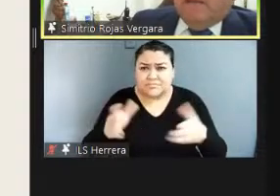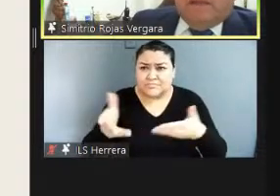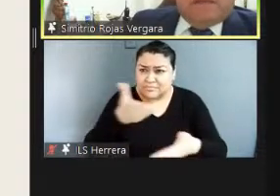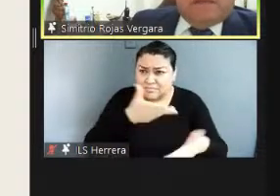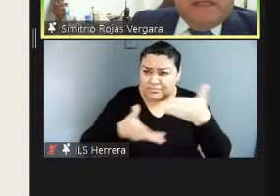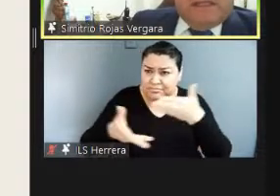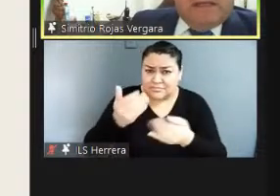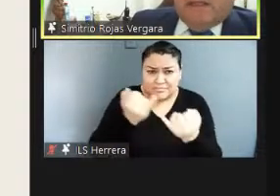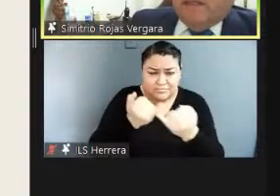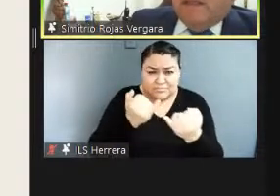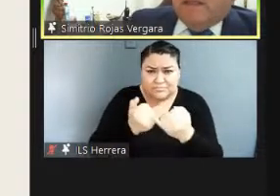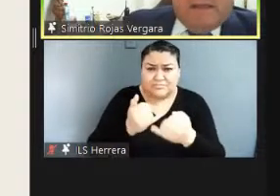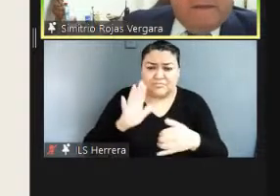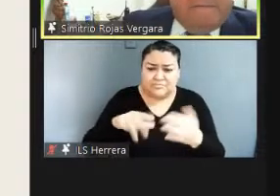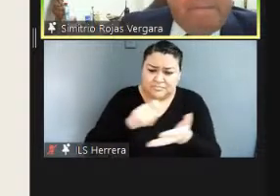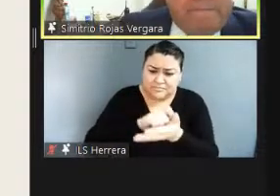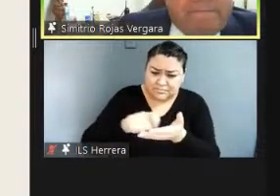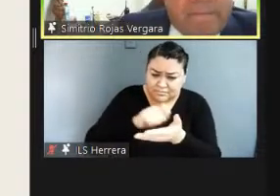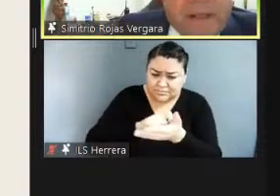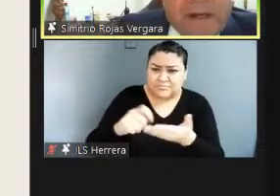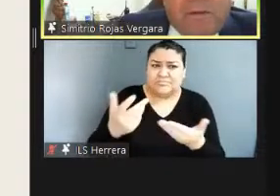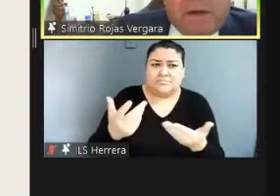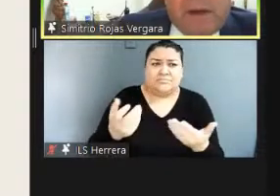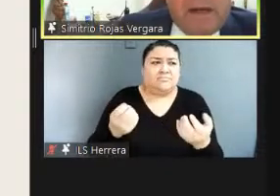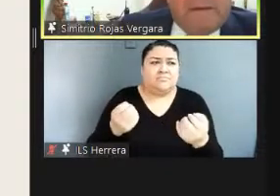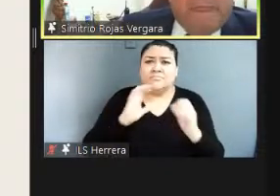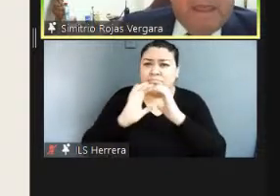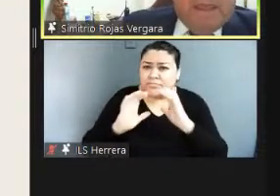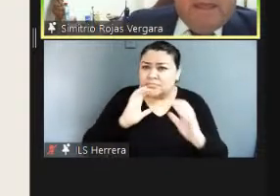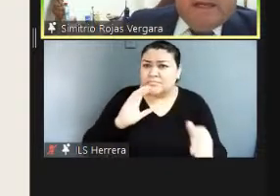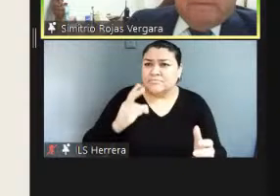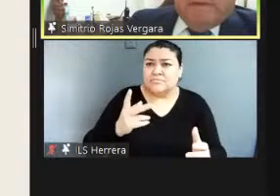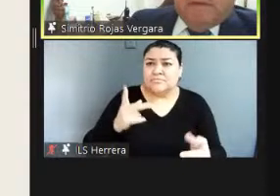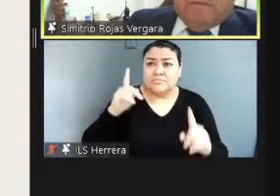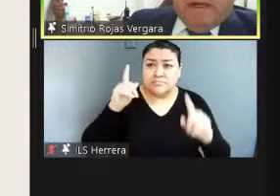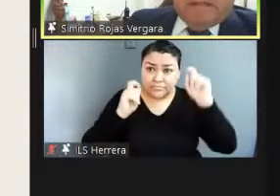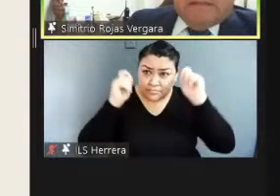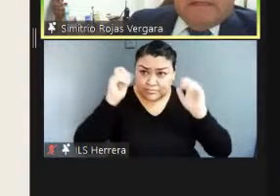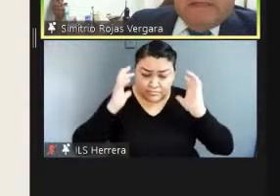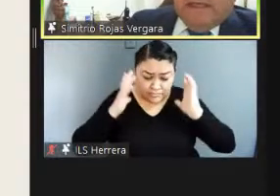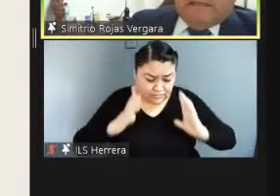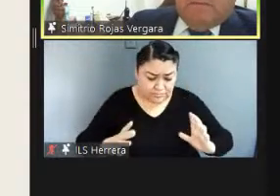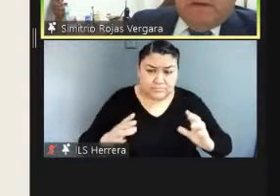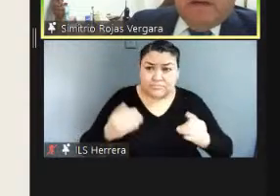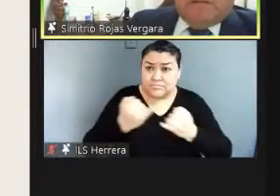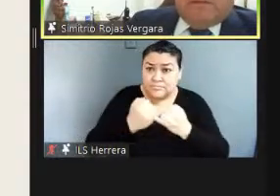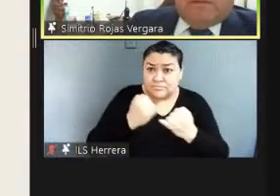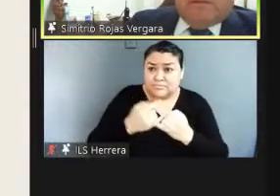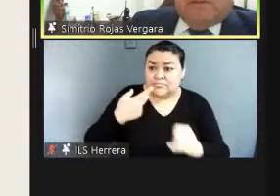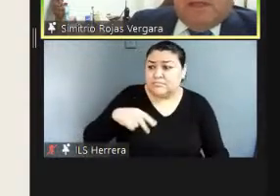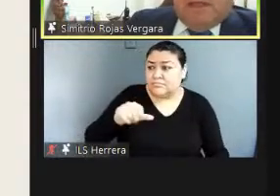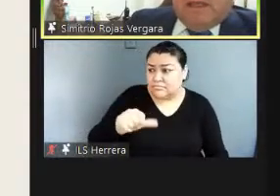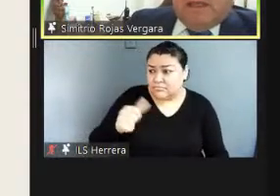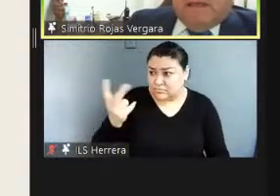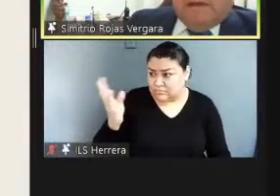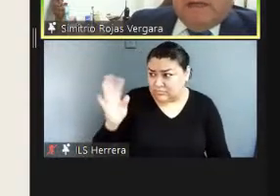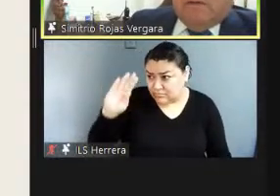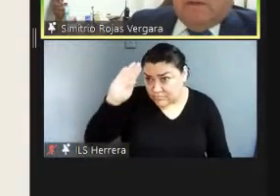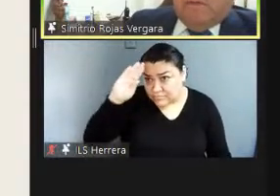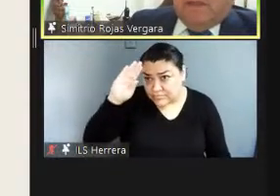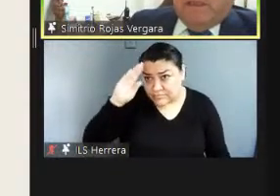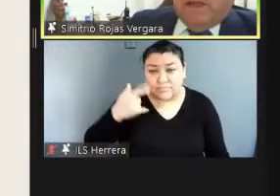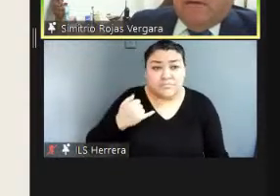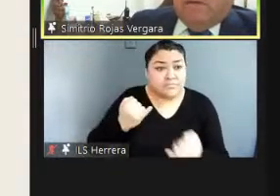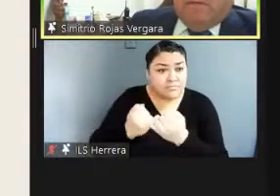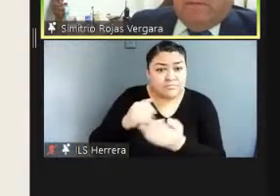that they can have a direct community, both oral communication in writing, nonverbal communication, so that there is